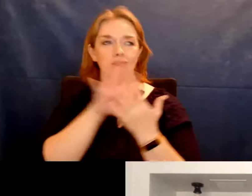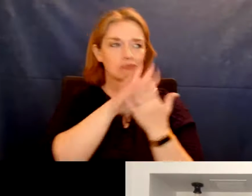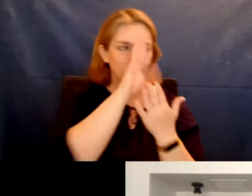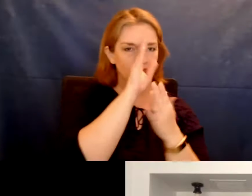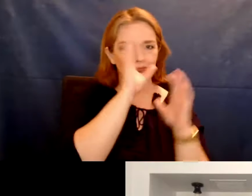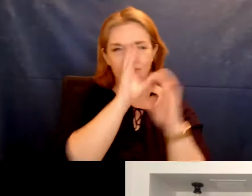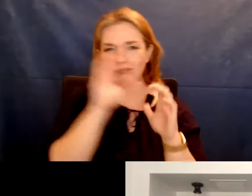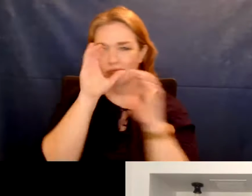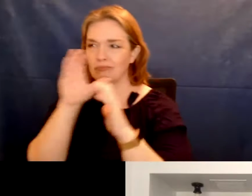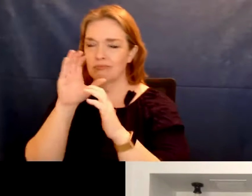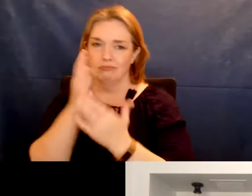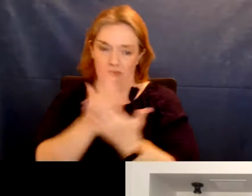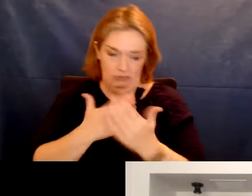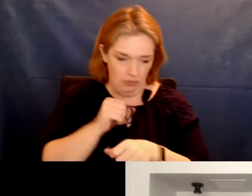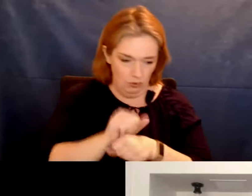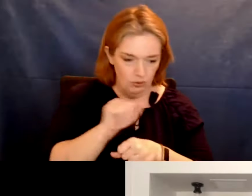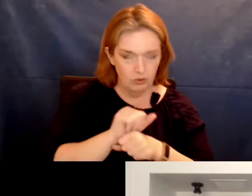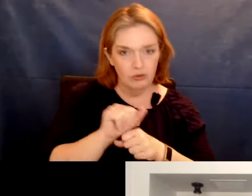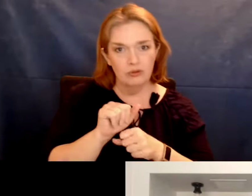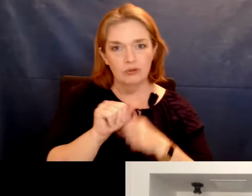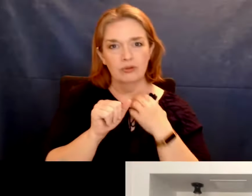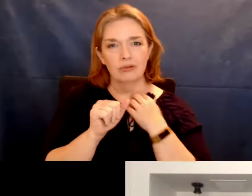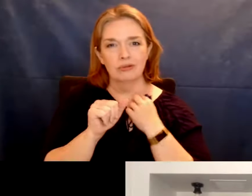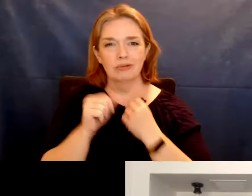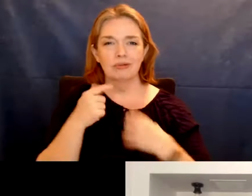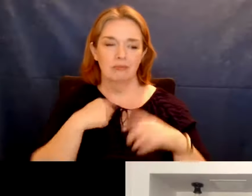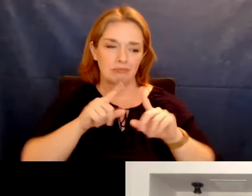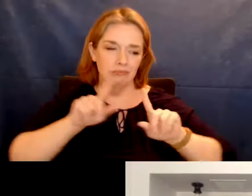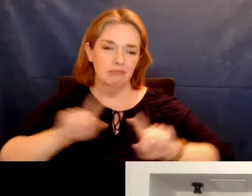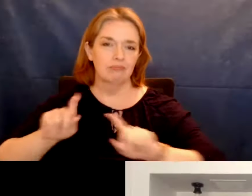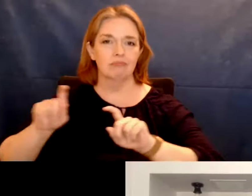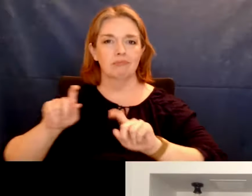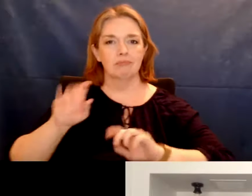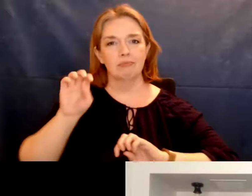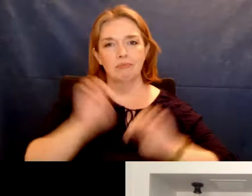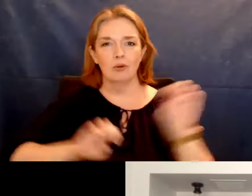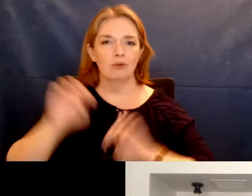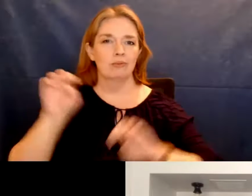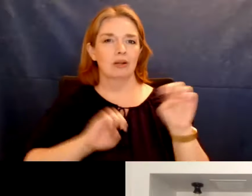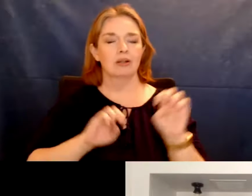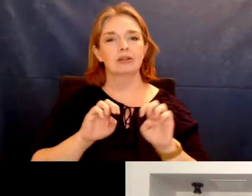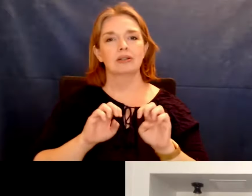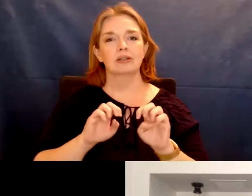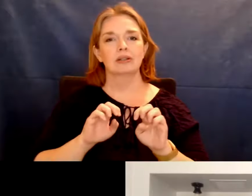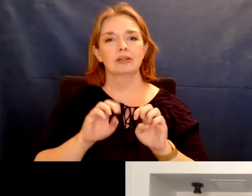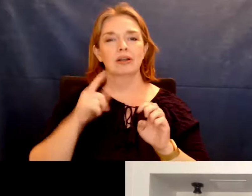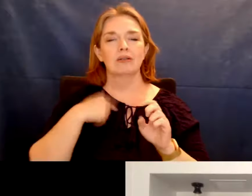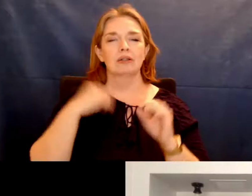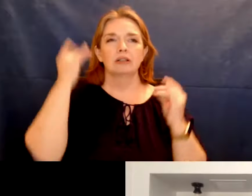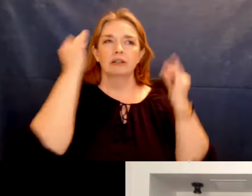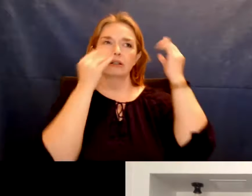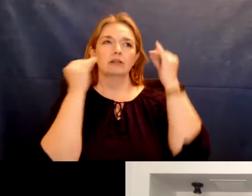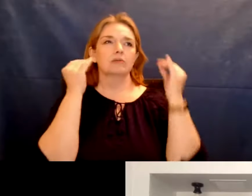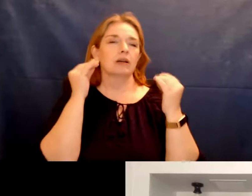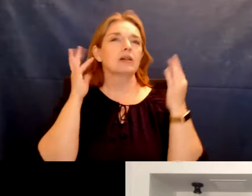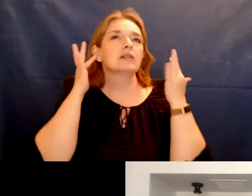working here in the studio, experimenting, thinking a lot about sound and language,